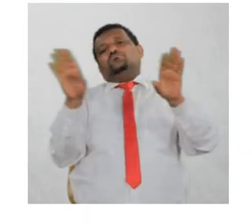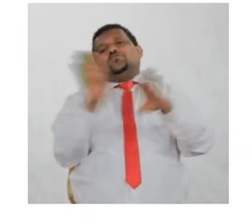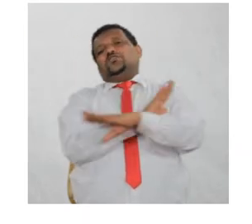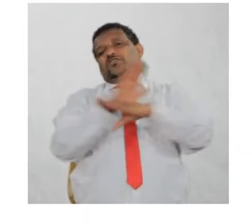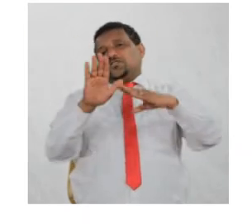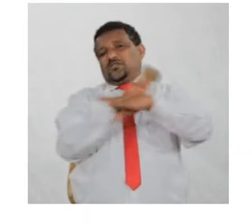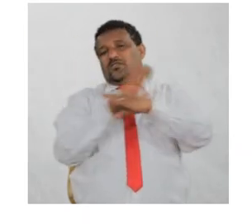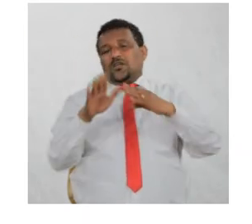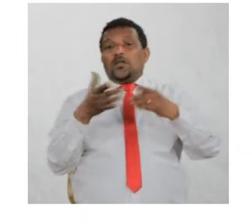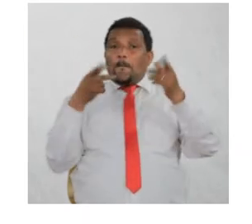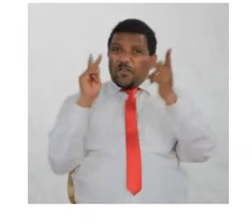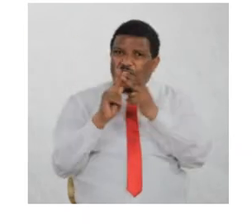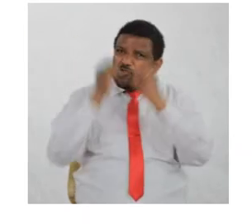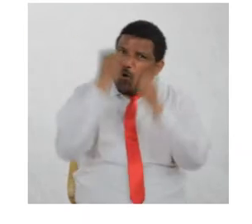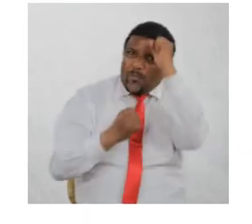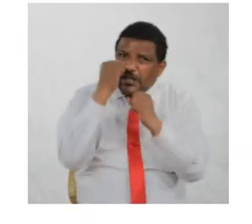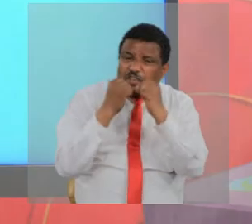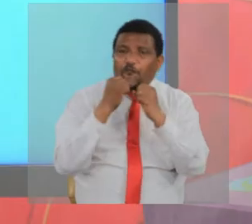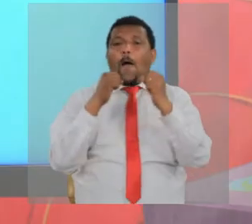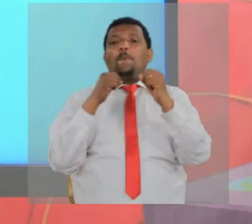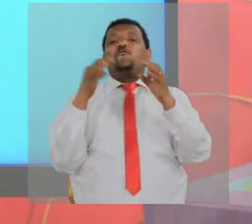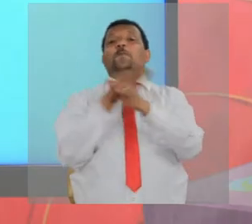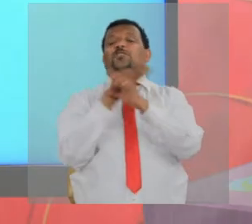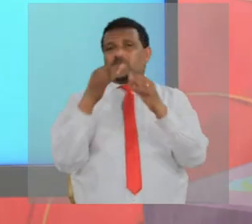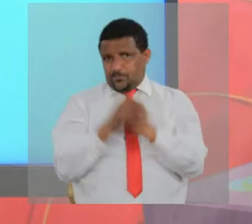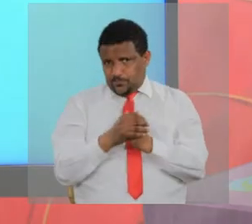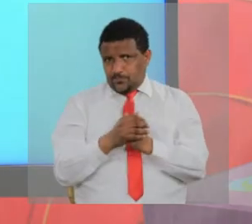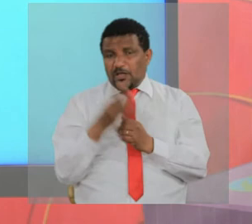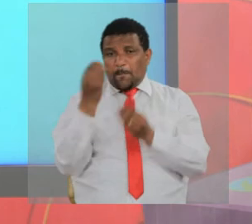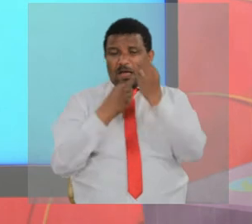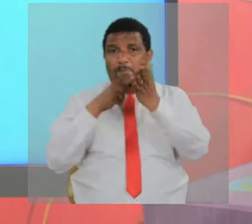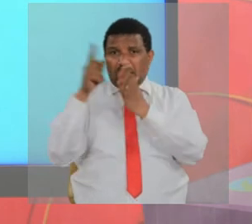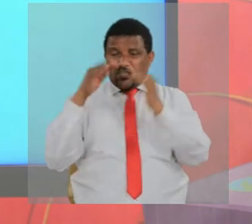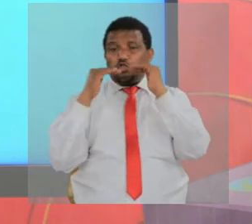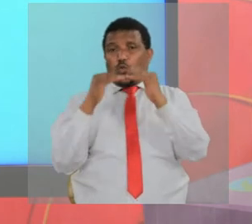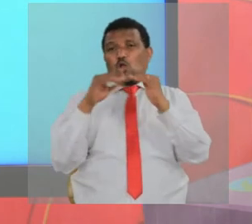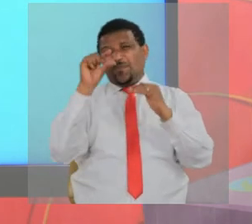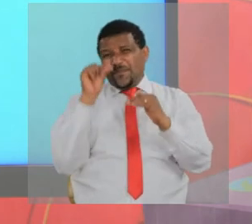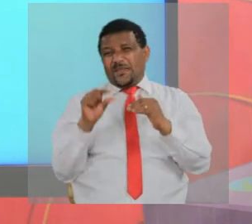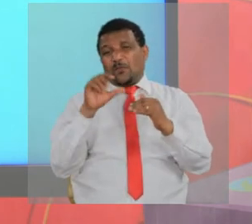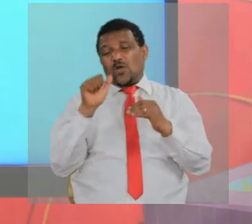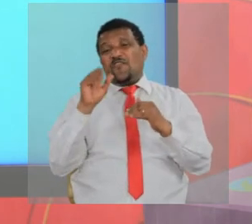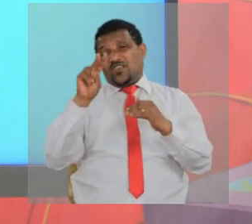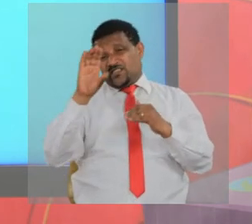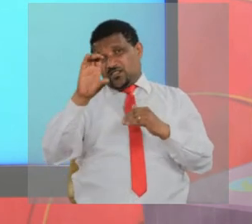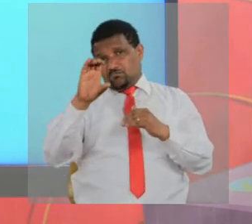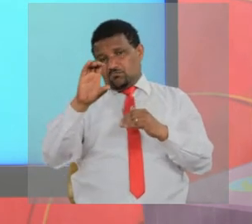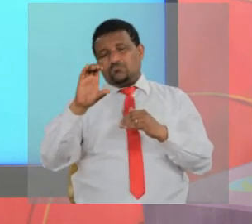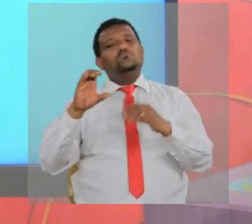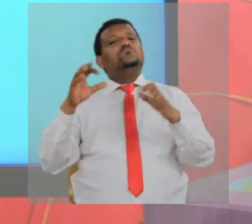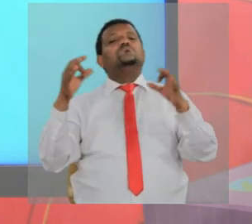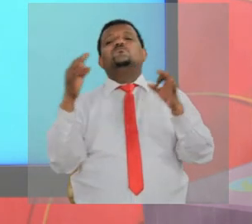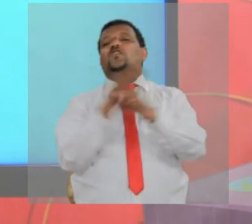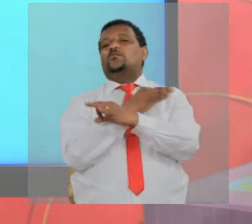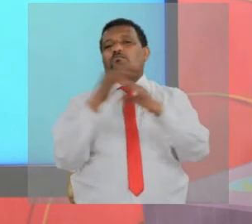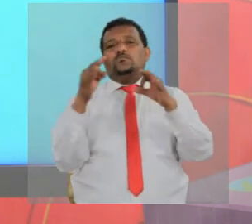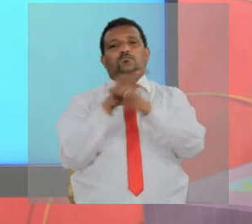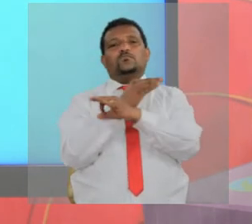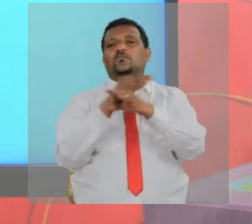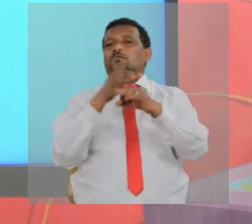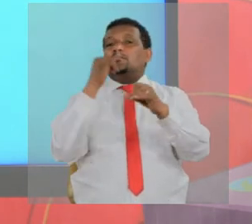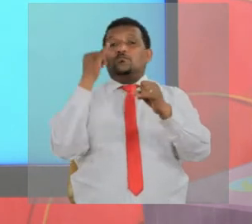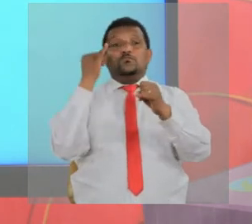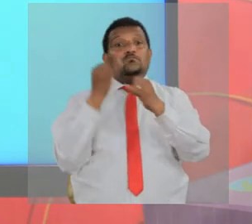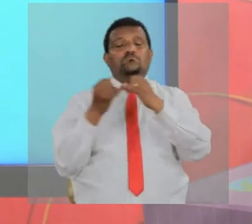So whenever a perfectly competitive firm's market price is equal to minimum of ABC, then the firm is at